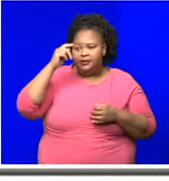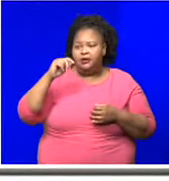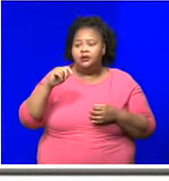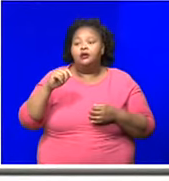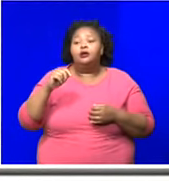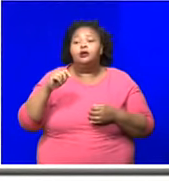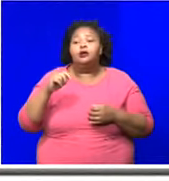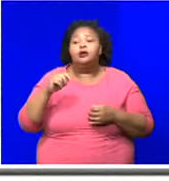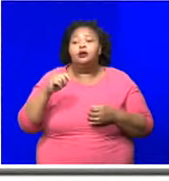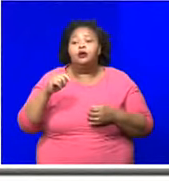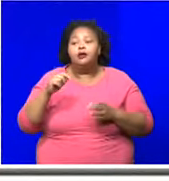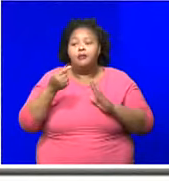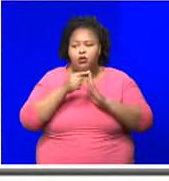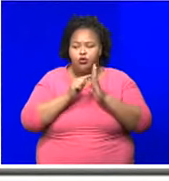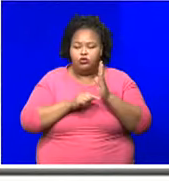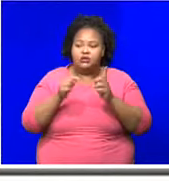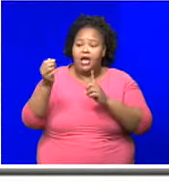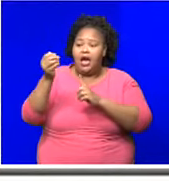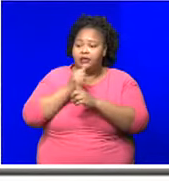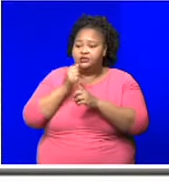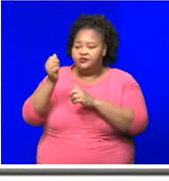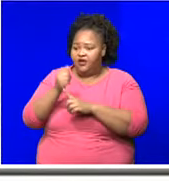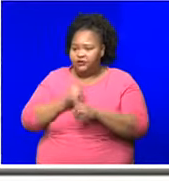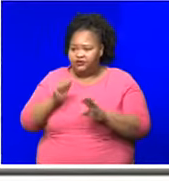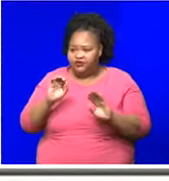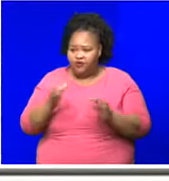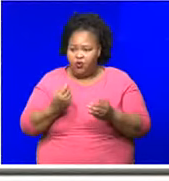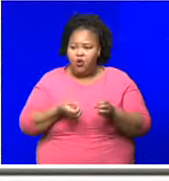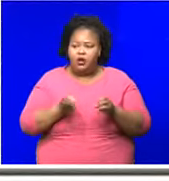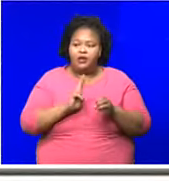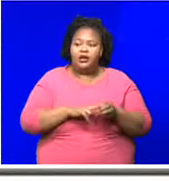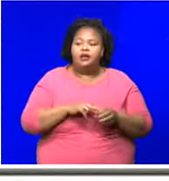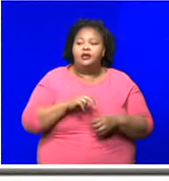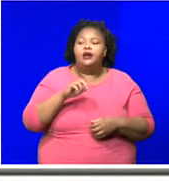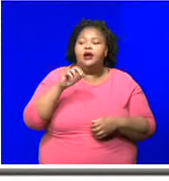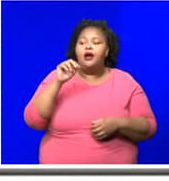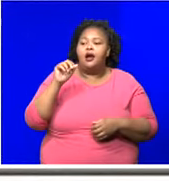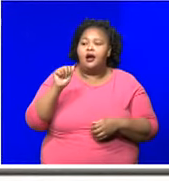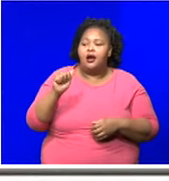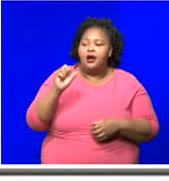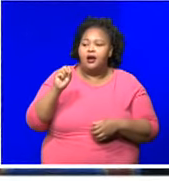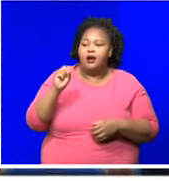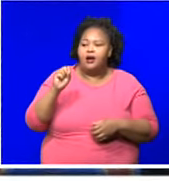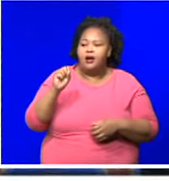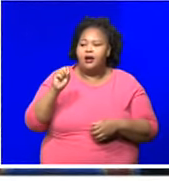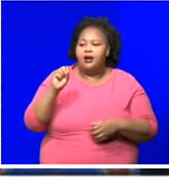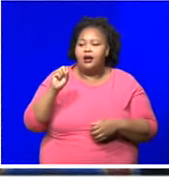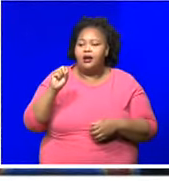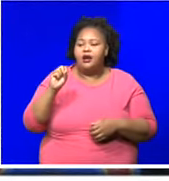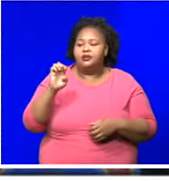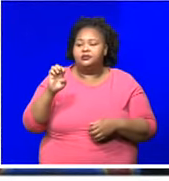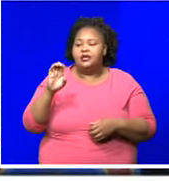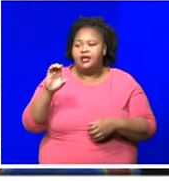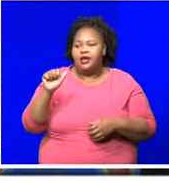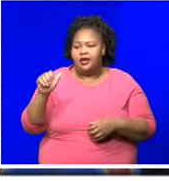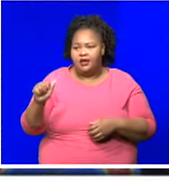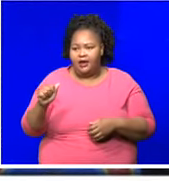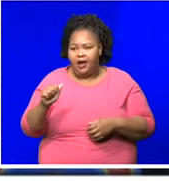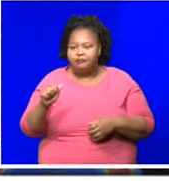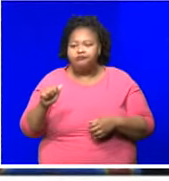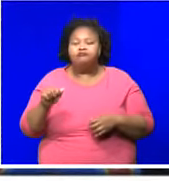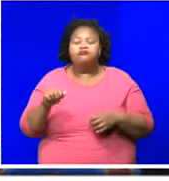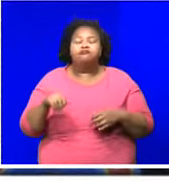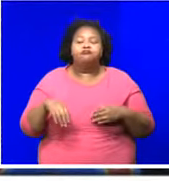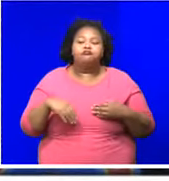with the goals of and objectives of ASECA, the retreat will discuss interventions on how to encourage